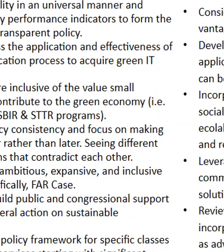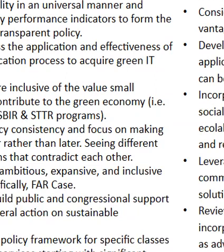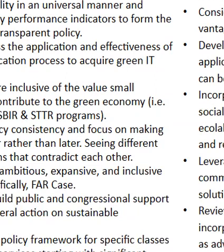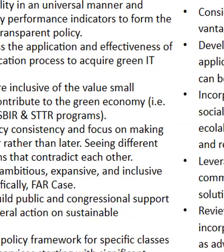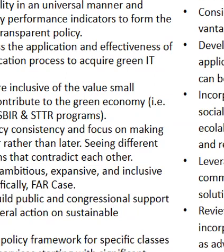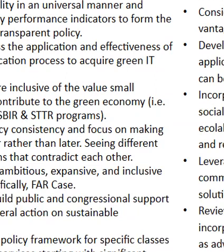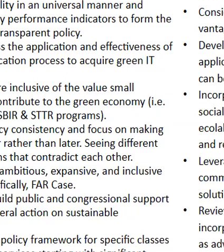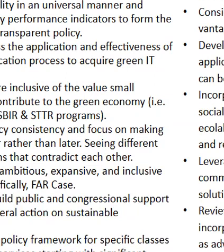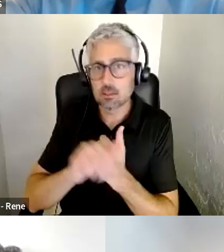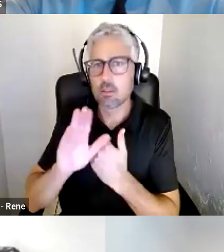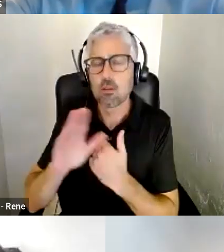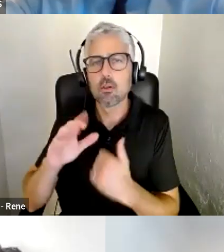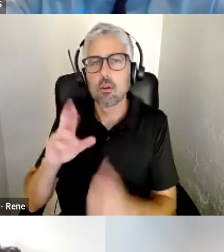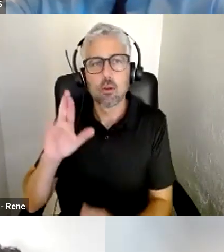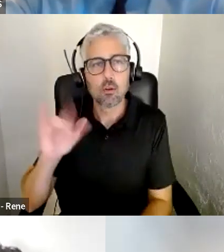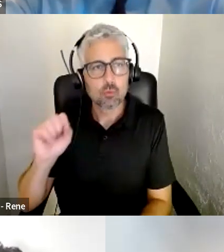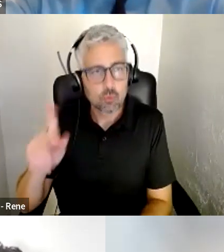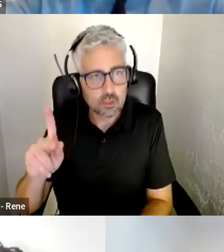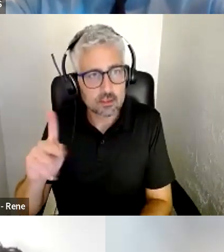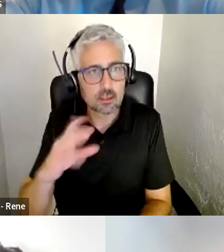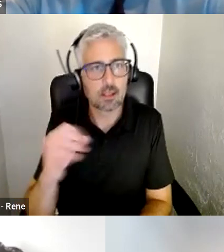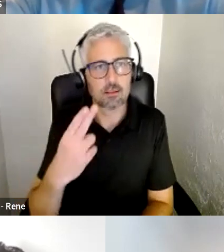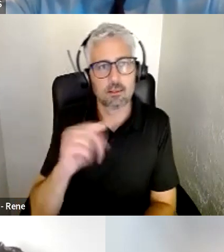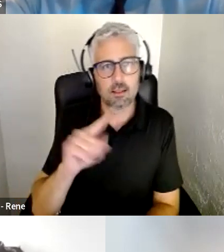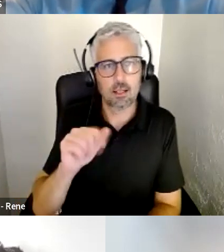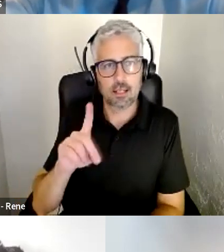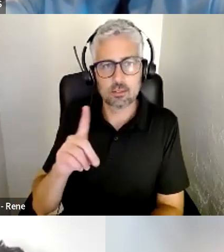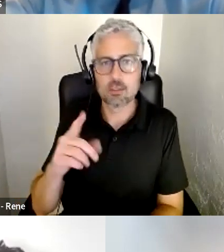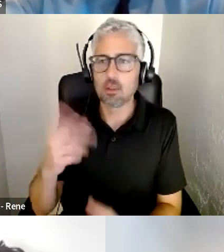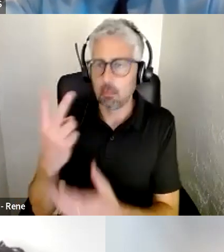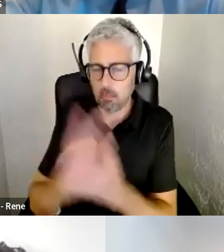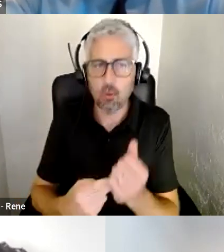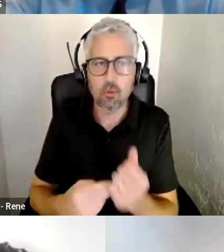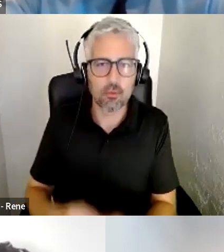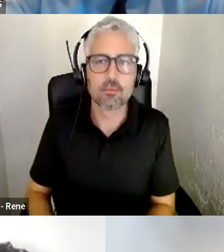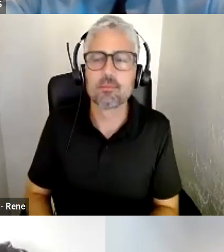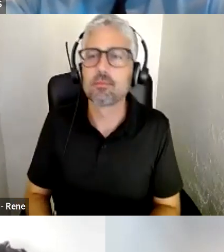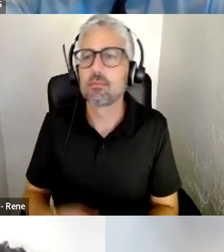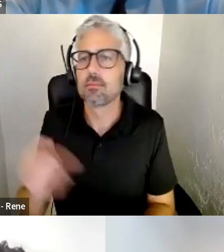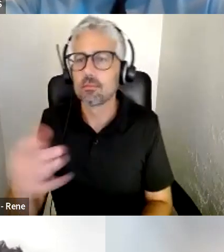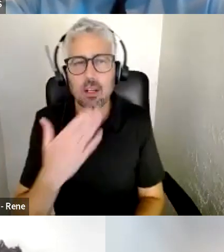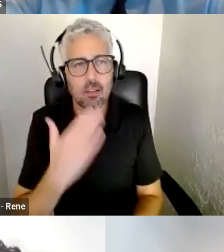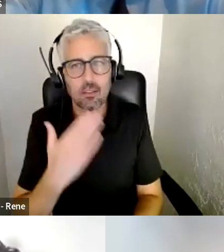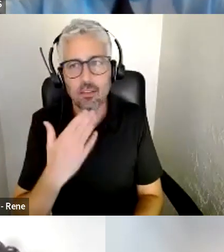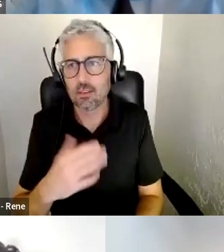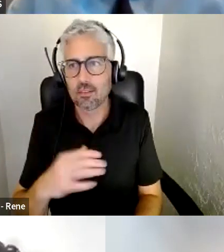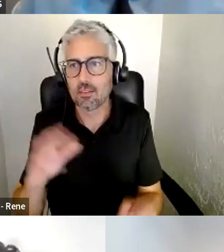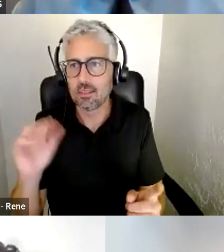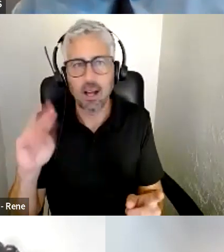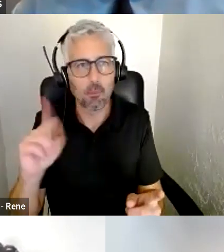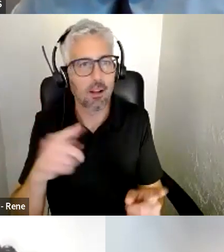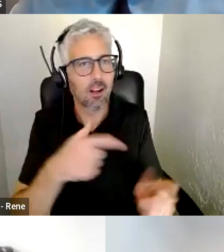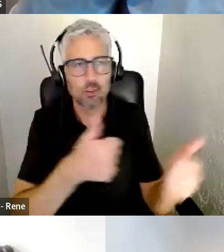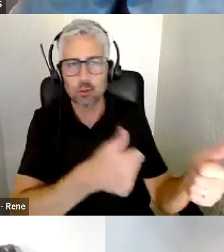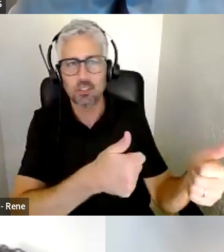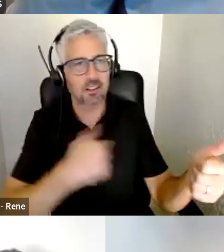actually focusing on risk of those chemistries. So yeah, I'd like to be part of that group. Thank you. Awesome. Thank you, Kimberly. I don't need to be there. You're good